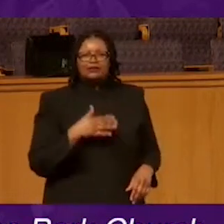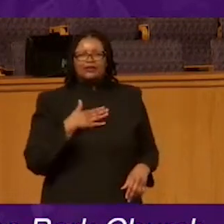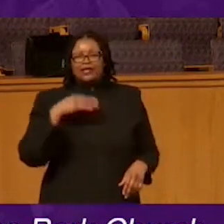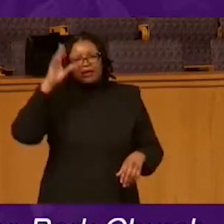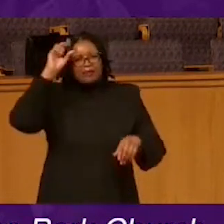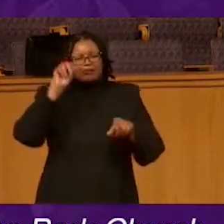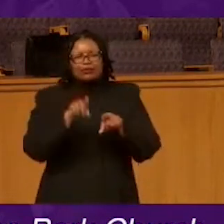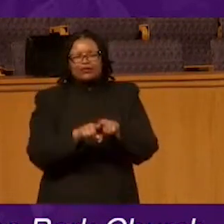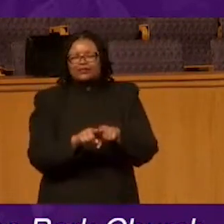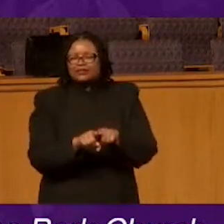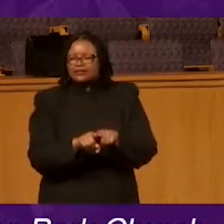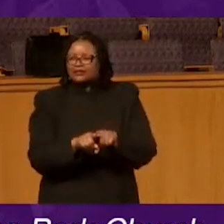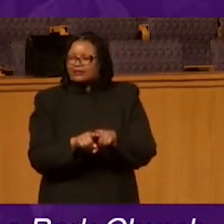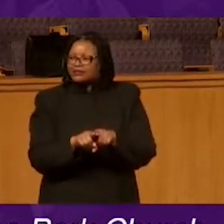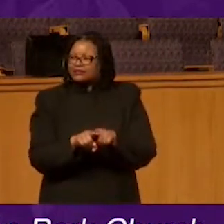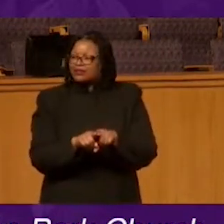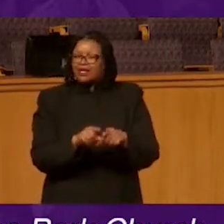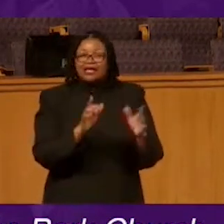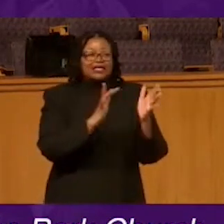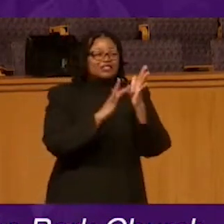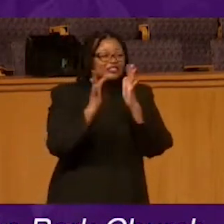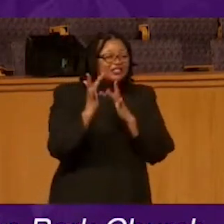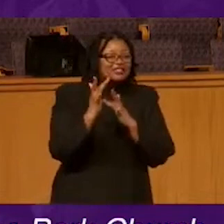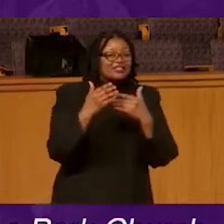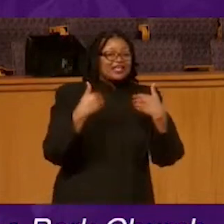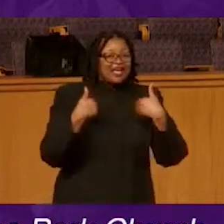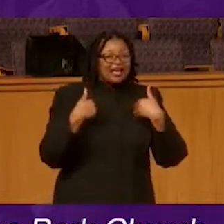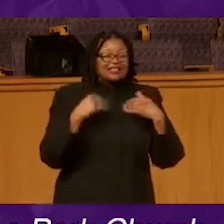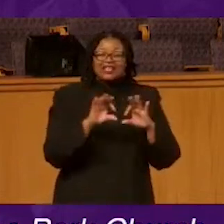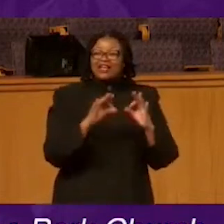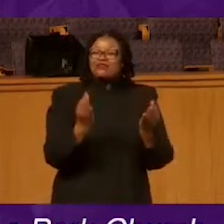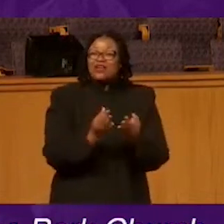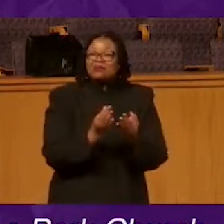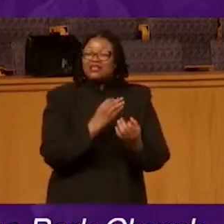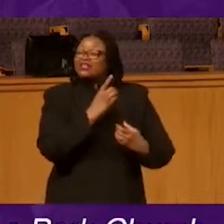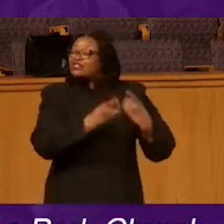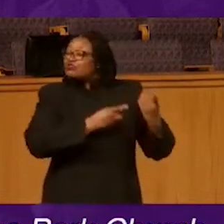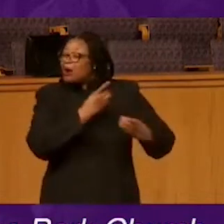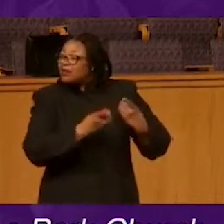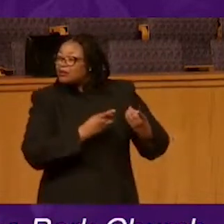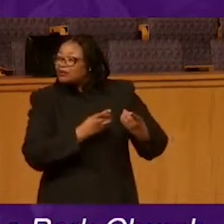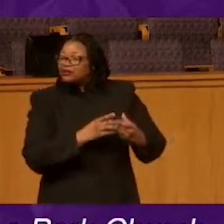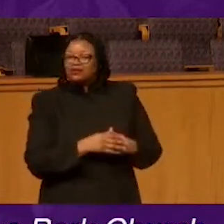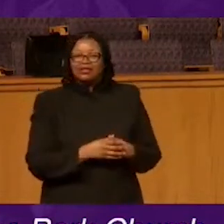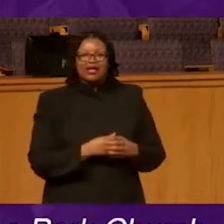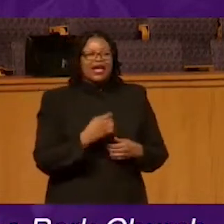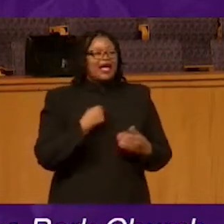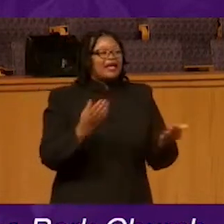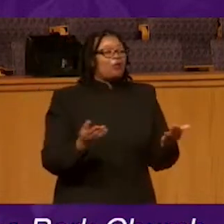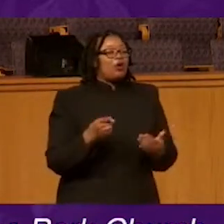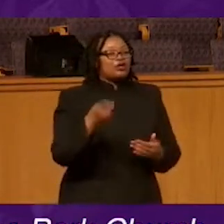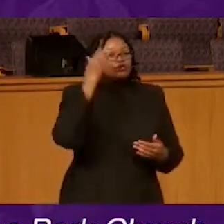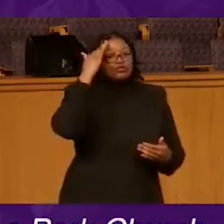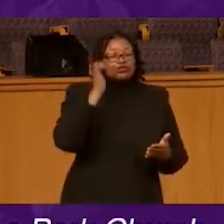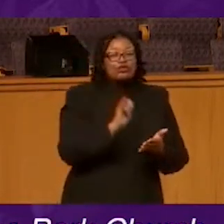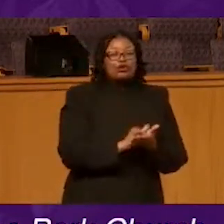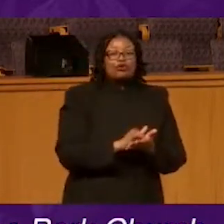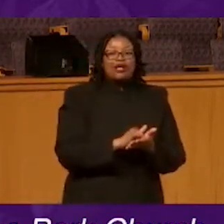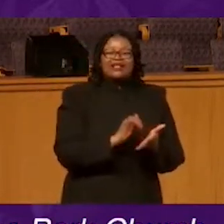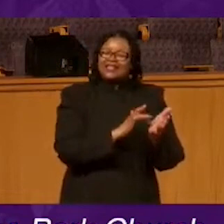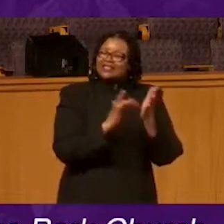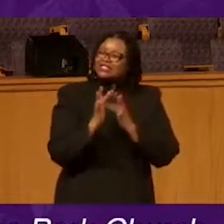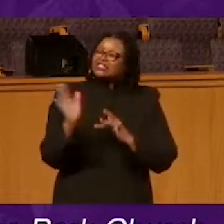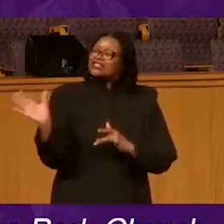brothers? Jesus has family drama. And I want you to know, Jesus gets family